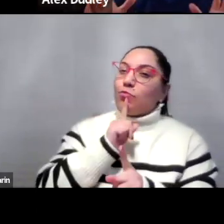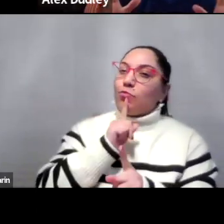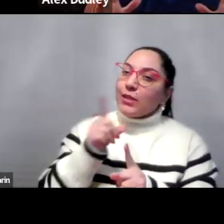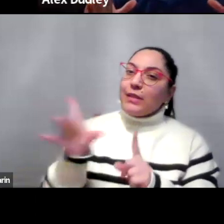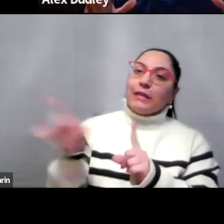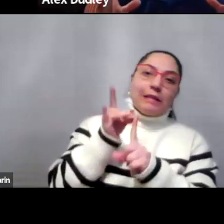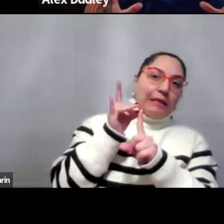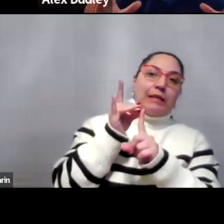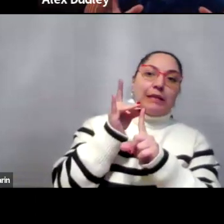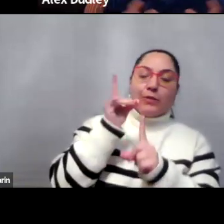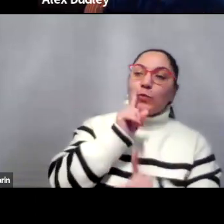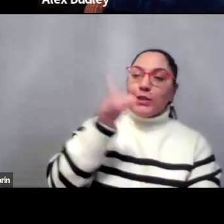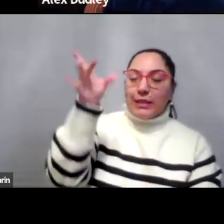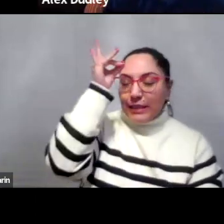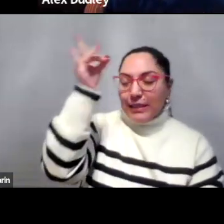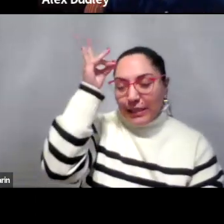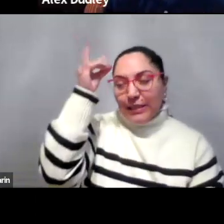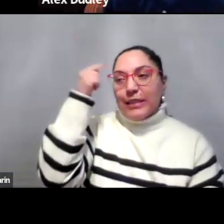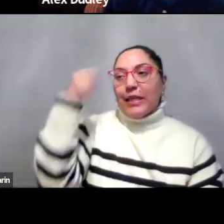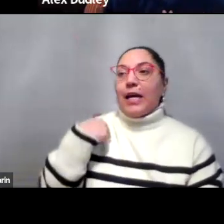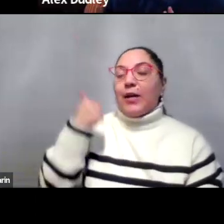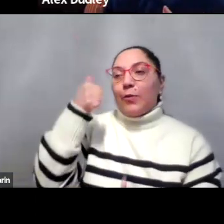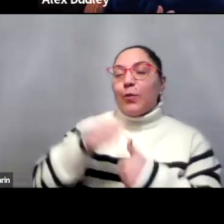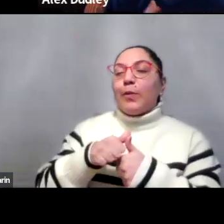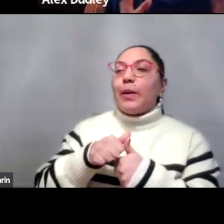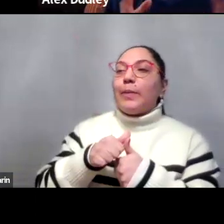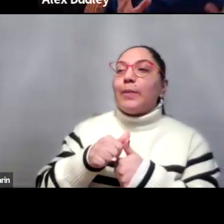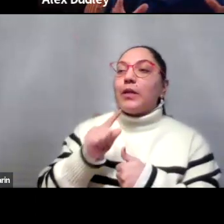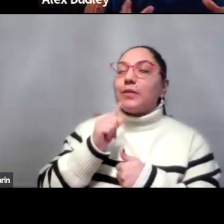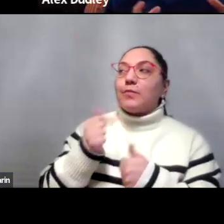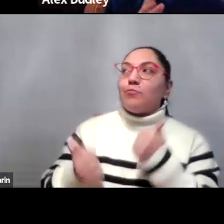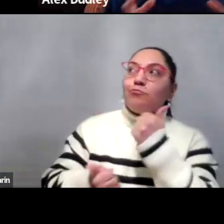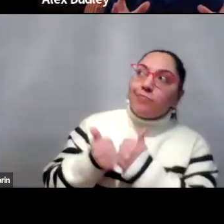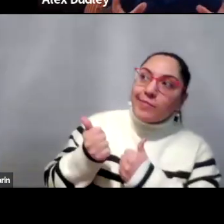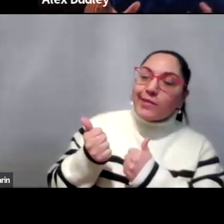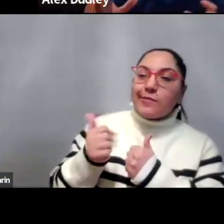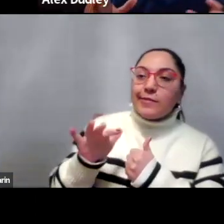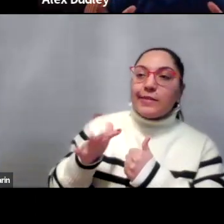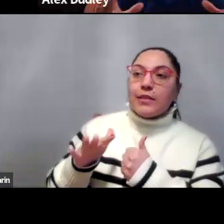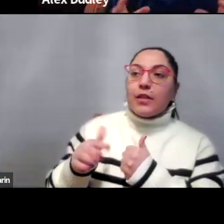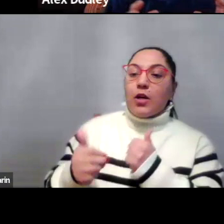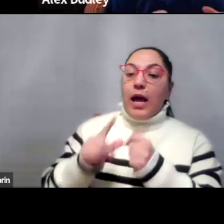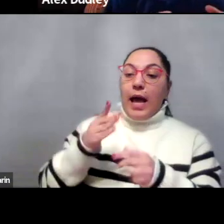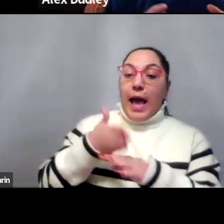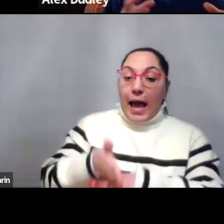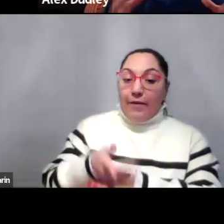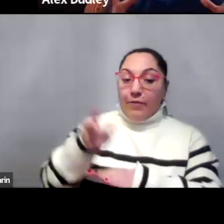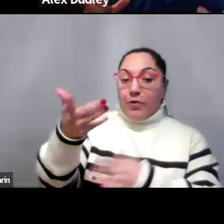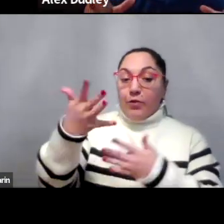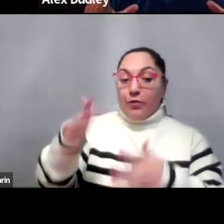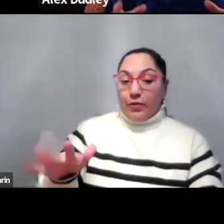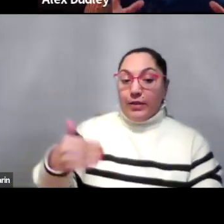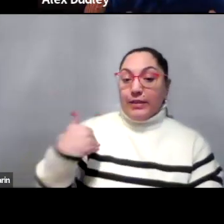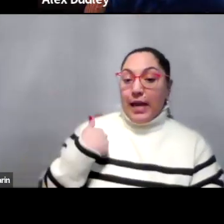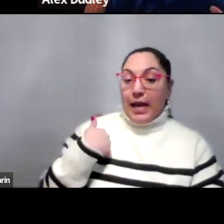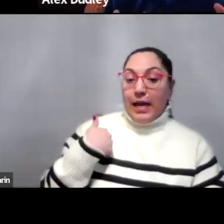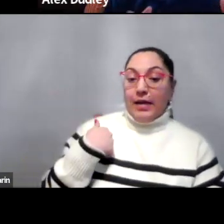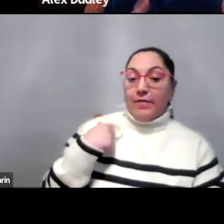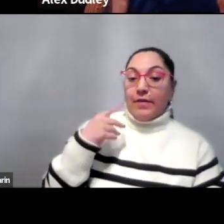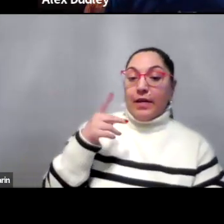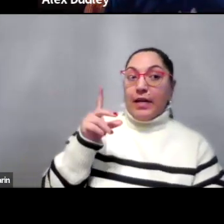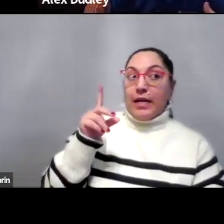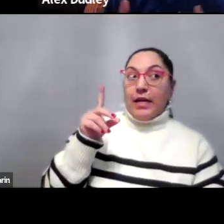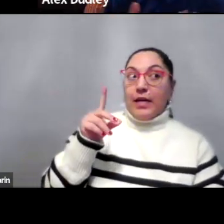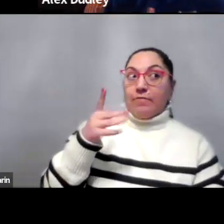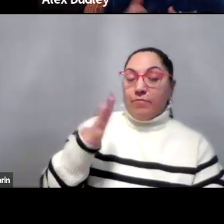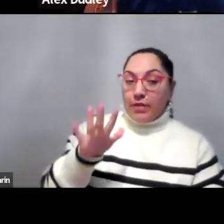most eye-opening stat that stuck with me from that, was that on average, after a mental health diagnosis, people wait on average